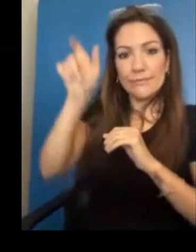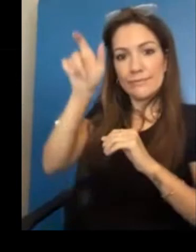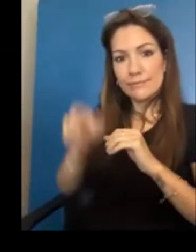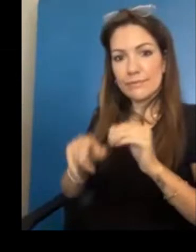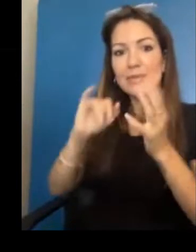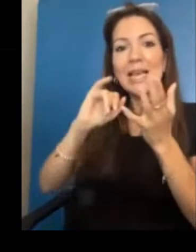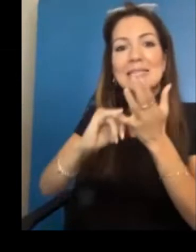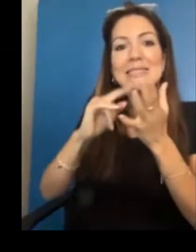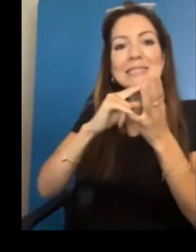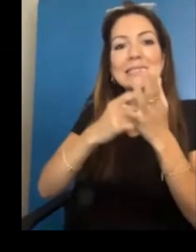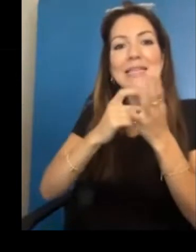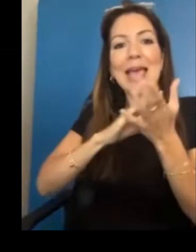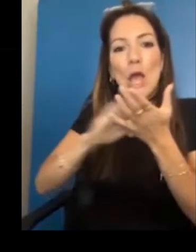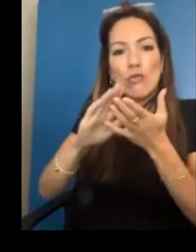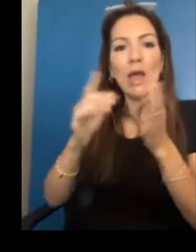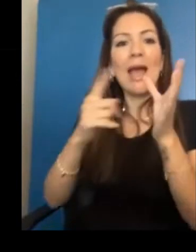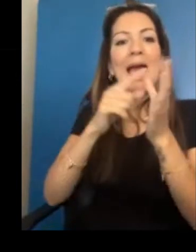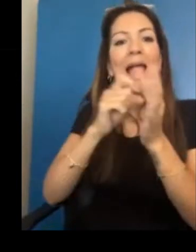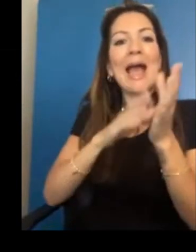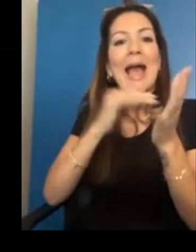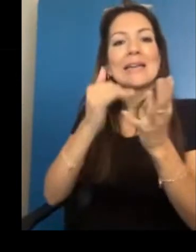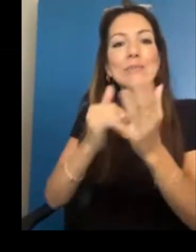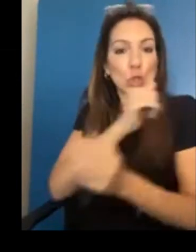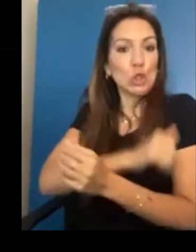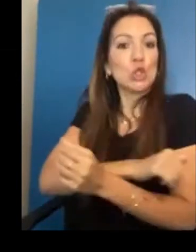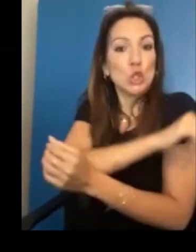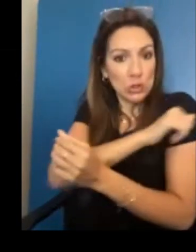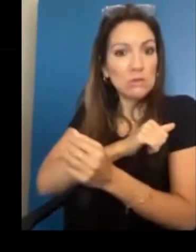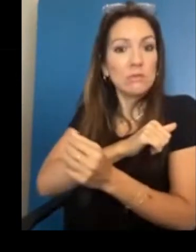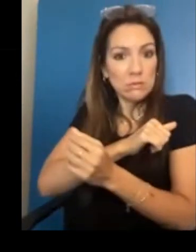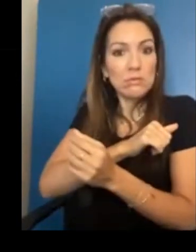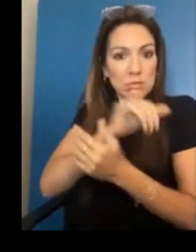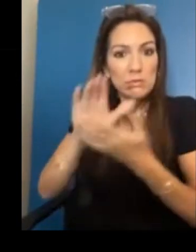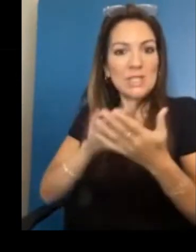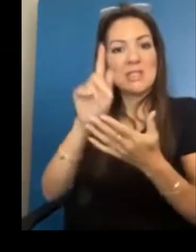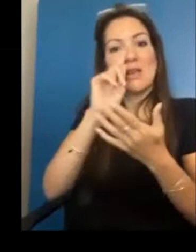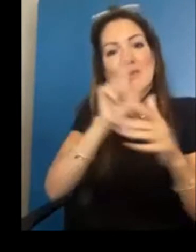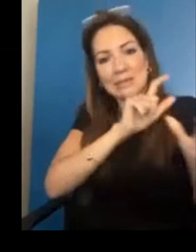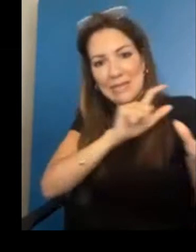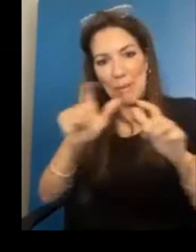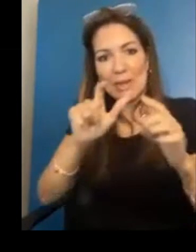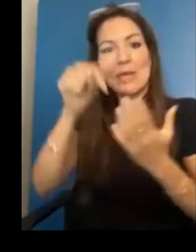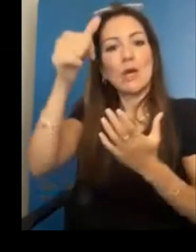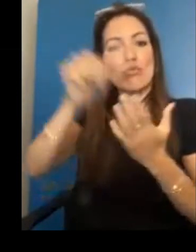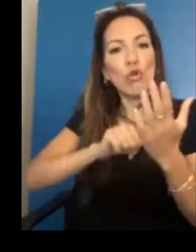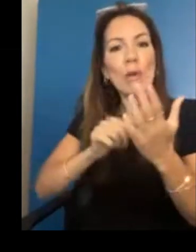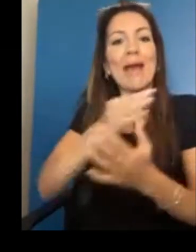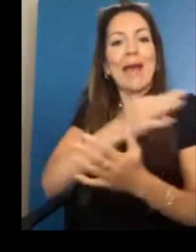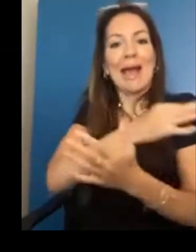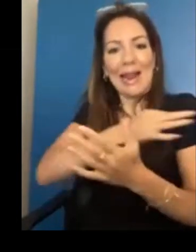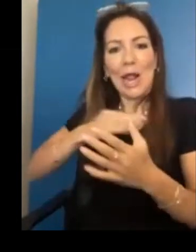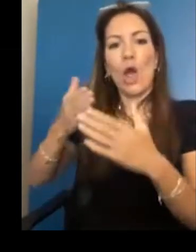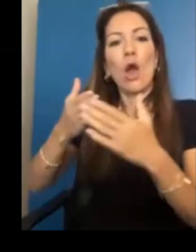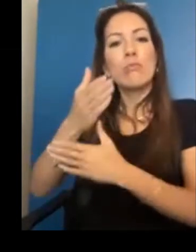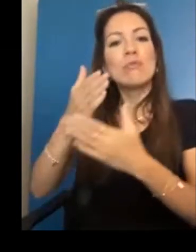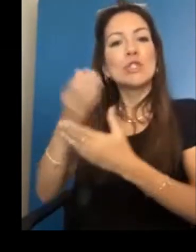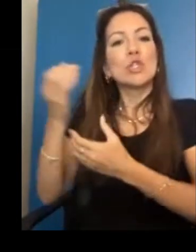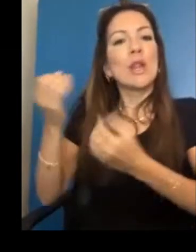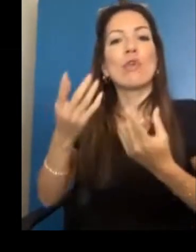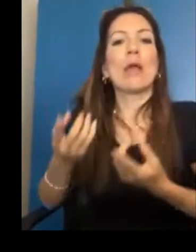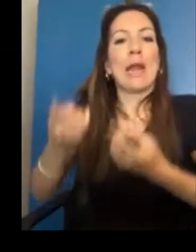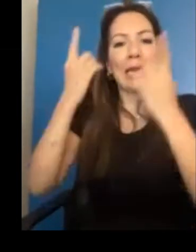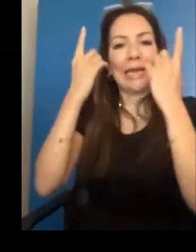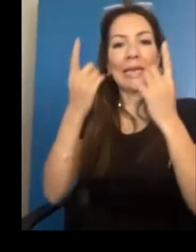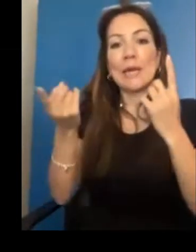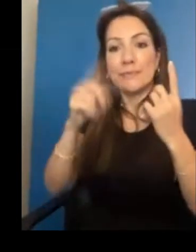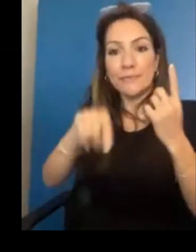nurse by trade and is the Estate Modernisation Programme Clinical and Operational Delivery Lead, and Angus Walker, who is the